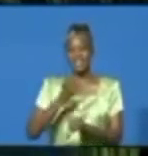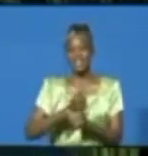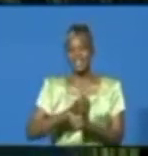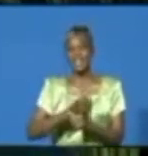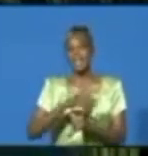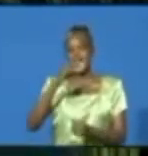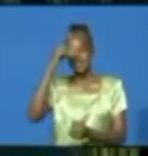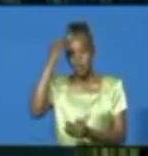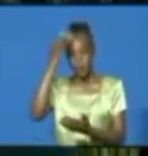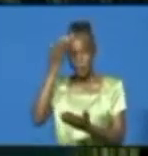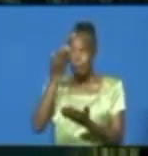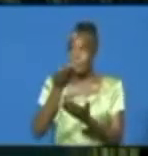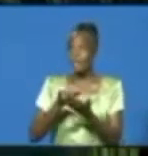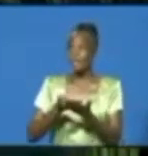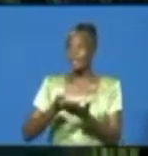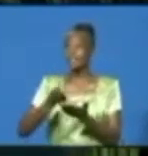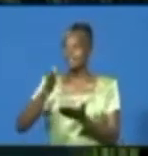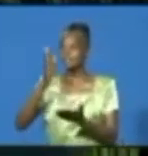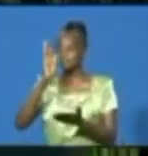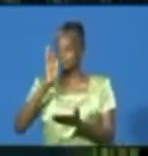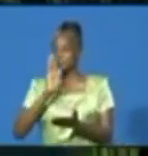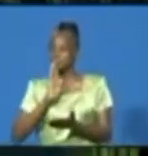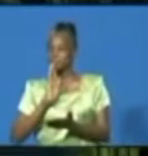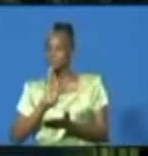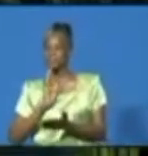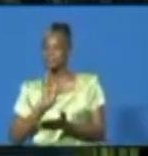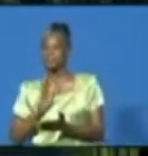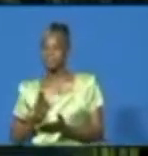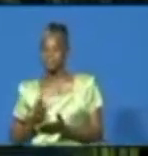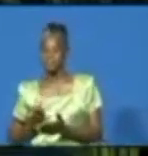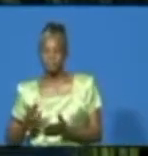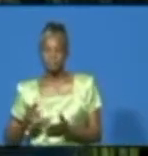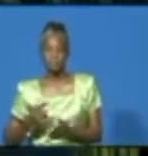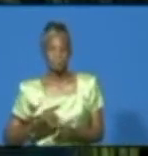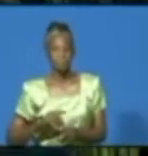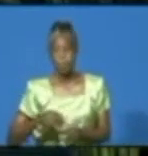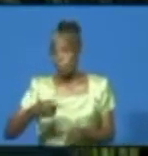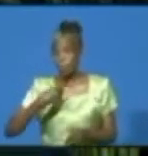Our last stanza as we sing, sign of the card.